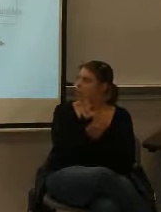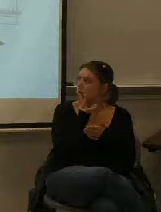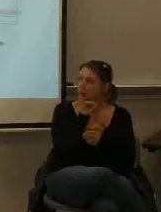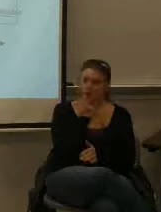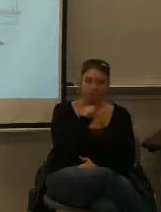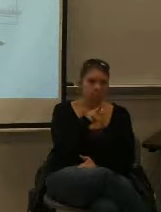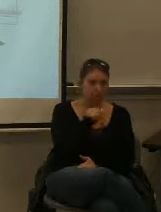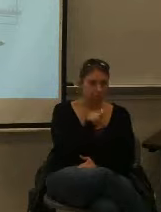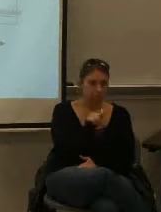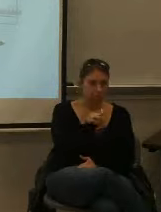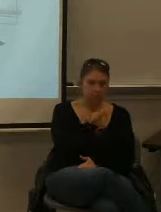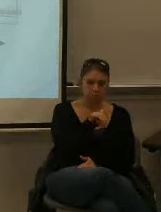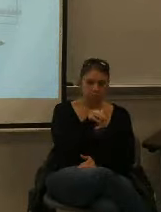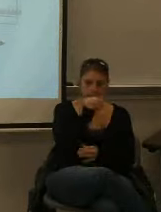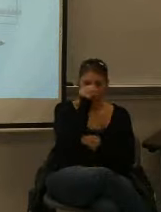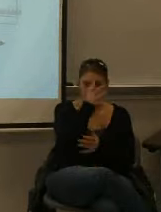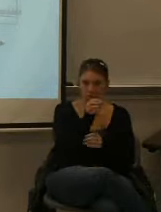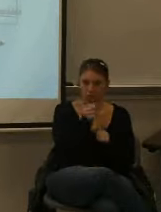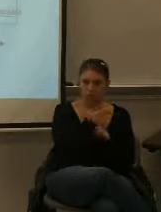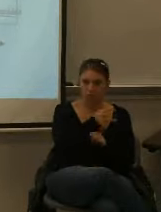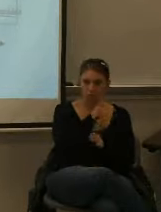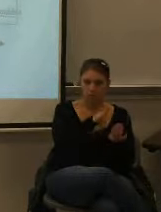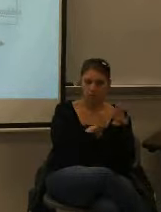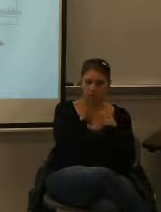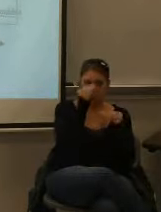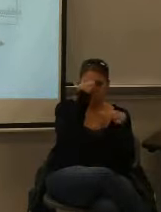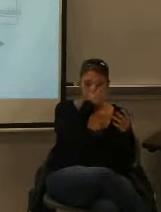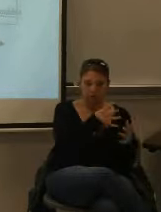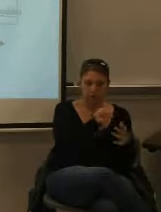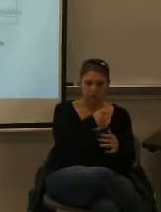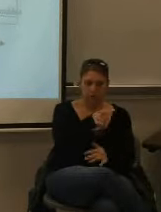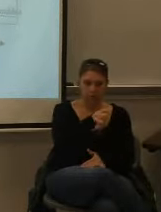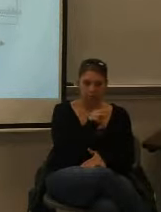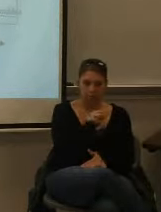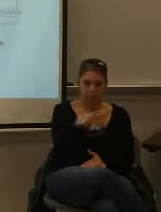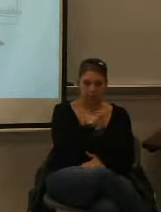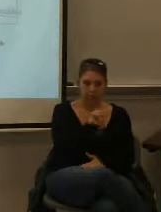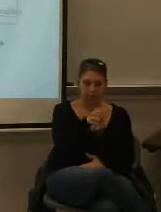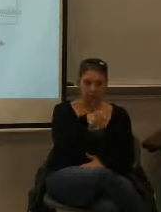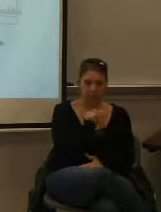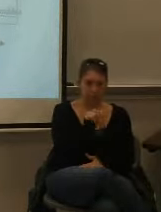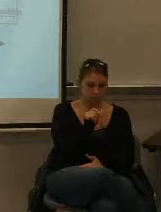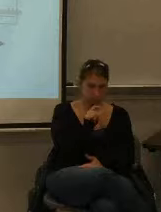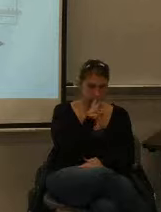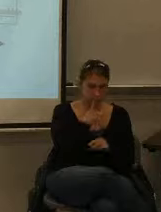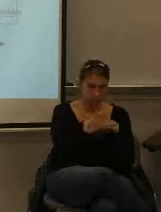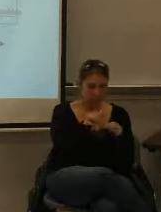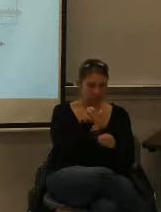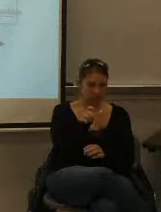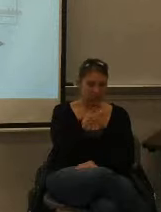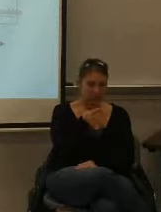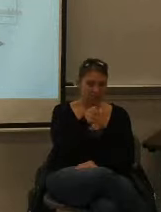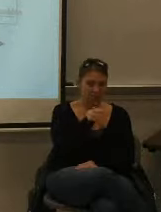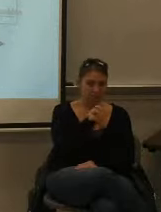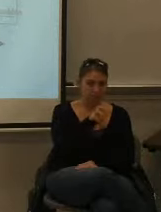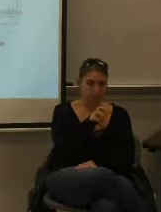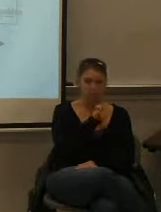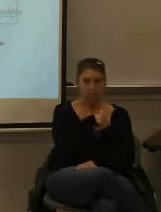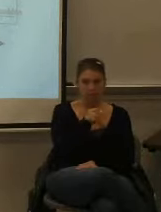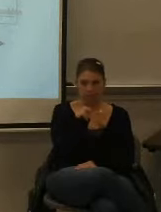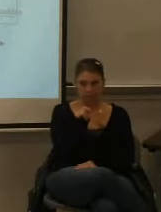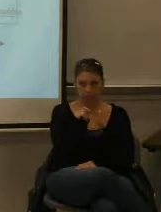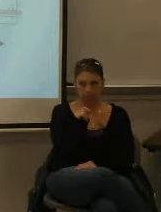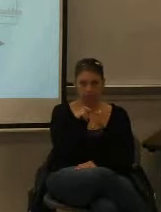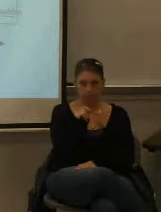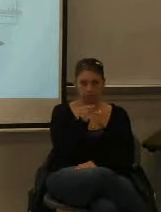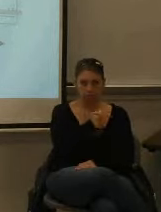fauna bioindicators. So then you can use biological indicator species like EPT, which we talked about, Ephemeroptera plecoptera, Pherecoptera,